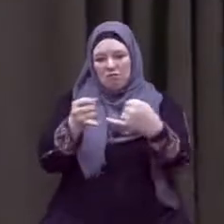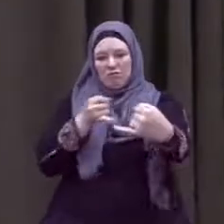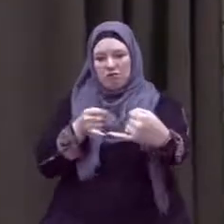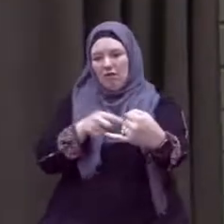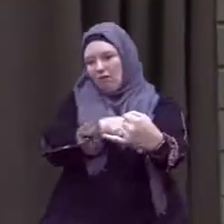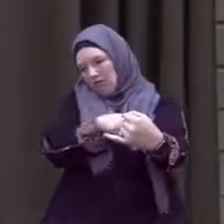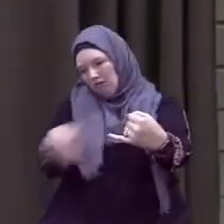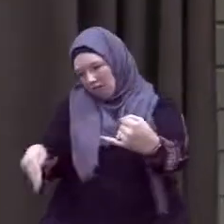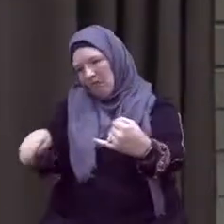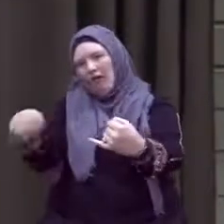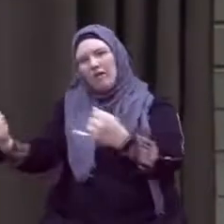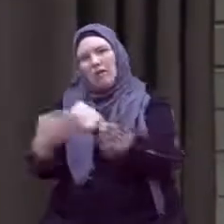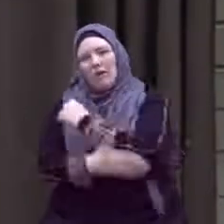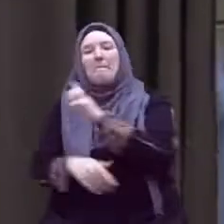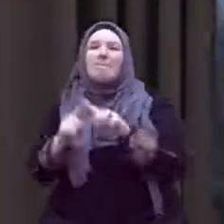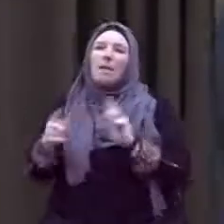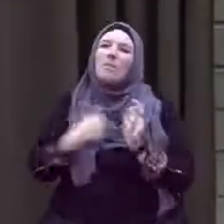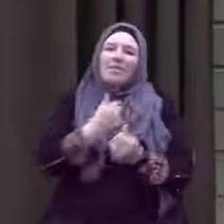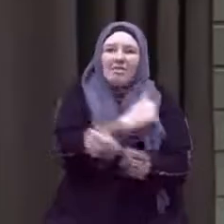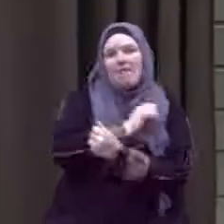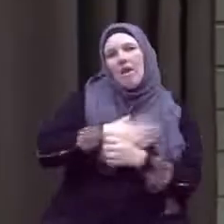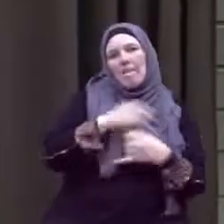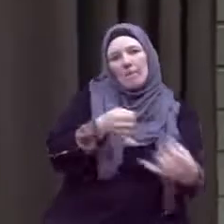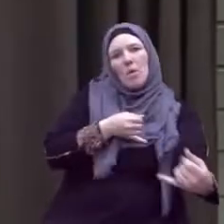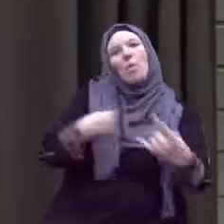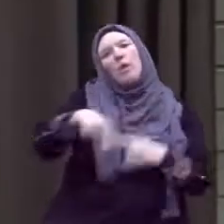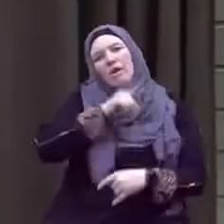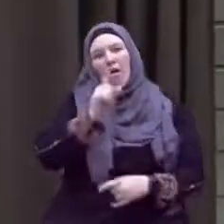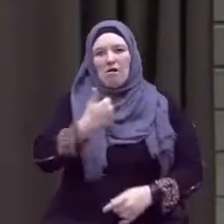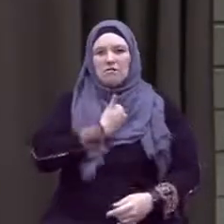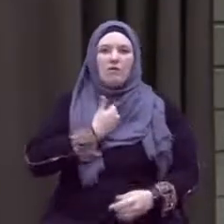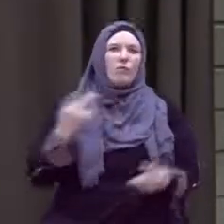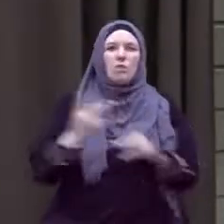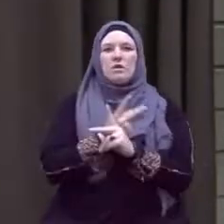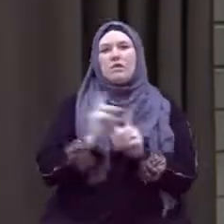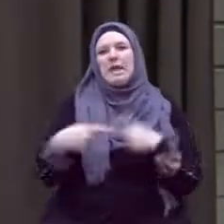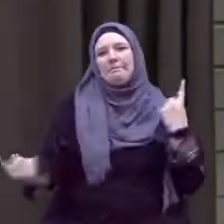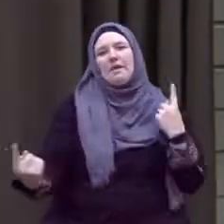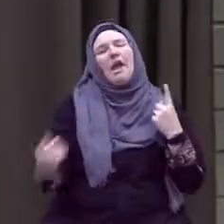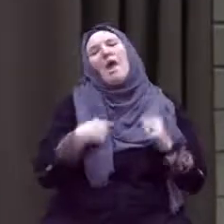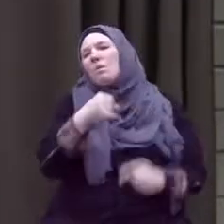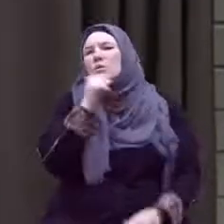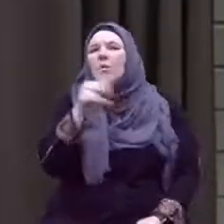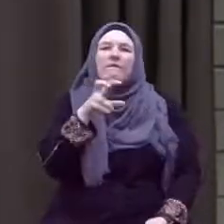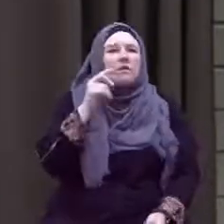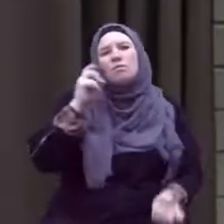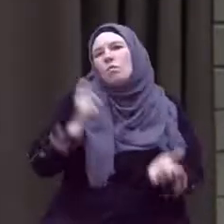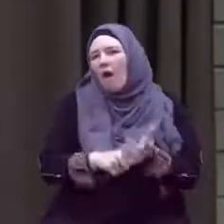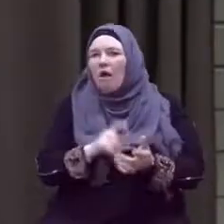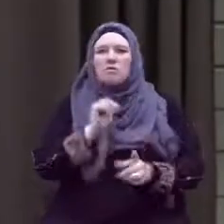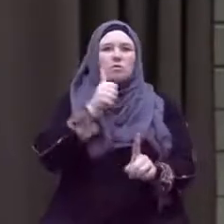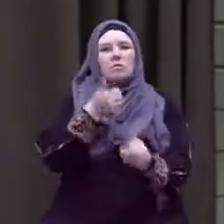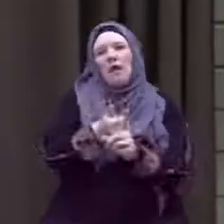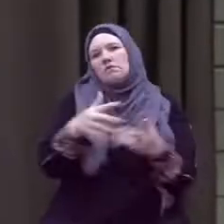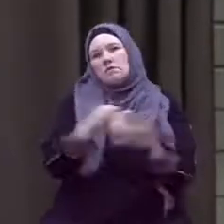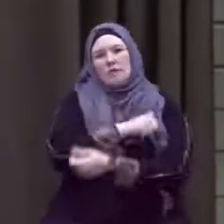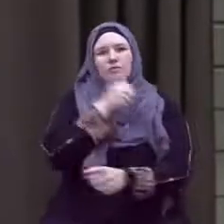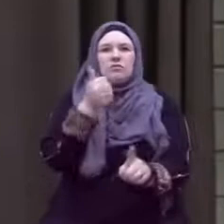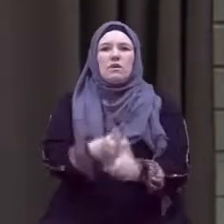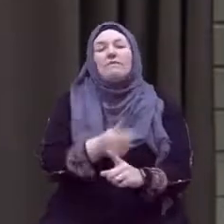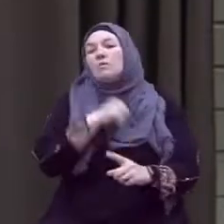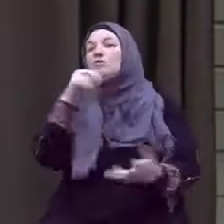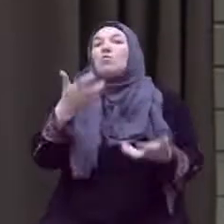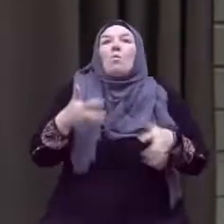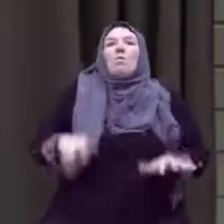perplexed. We are our worst enemies, and we don't even recognize it. We don't want